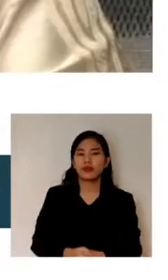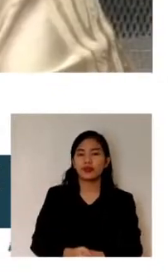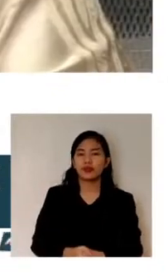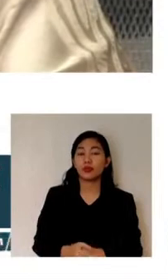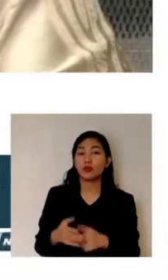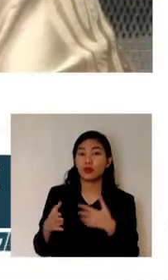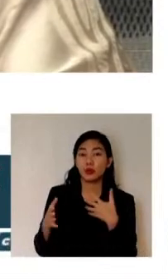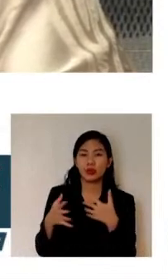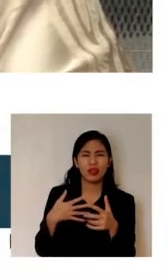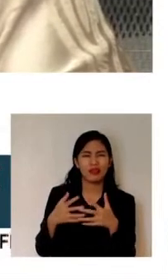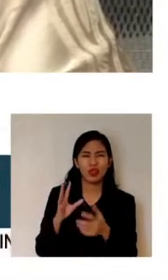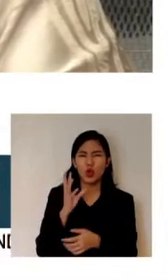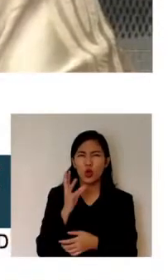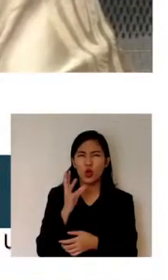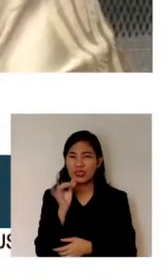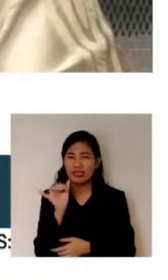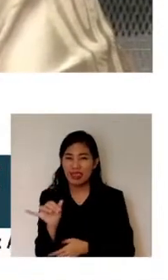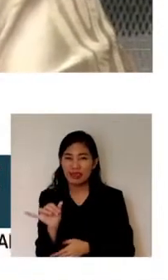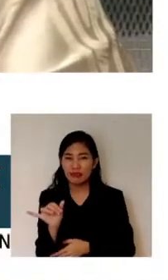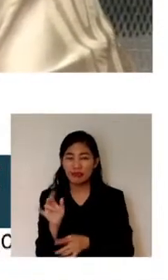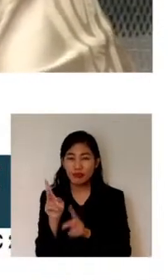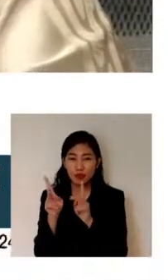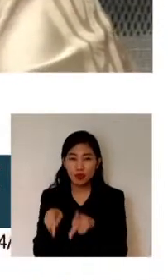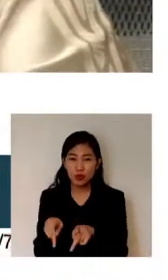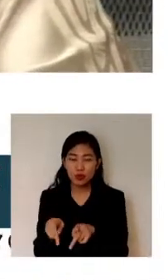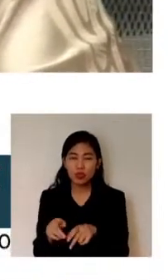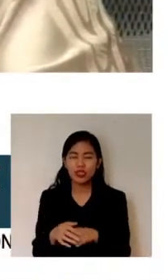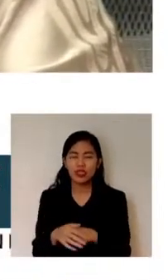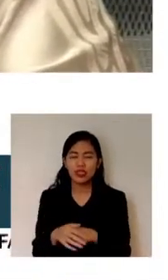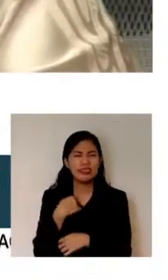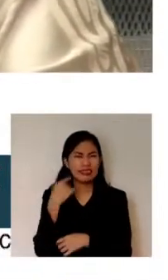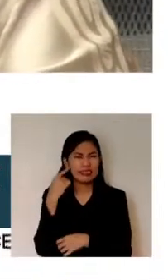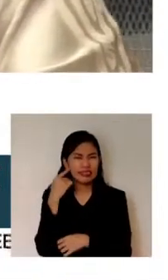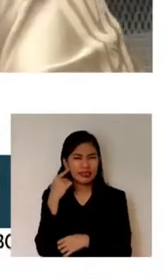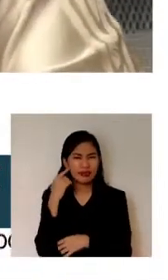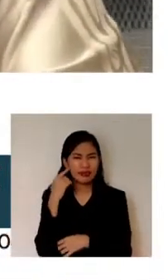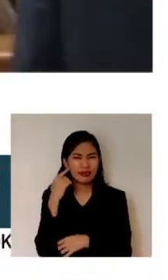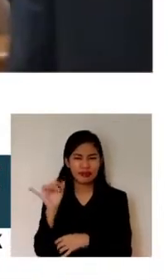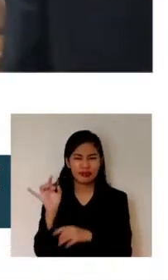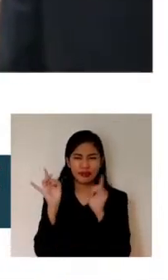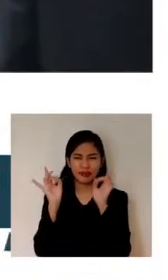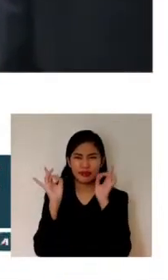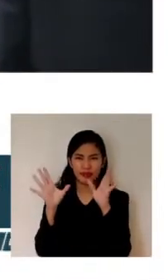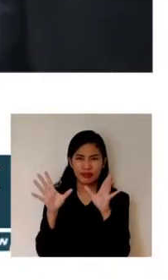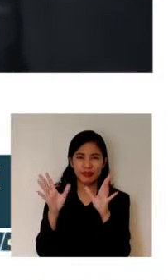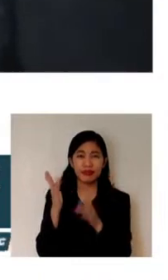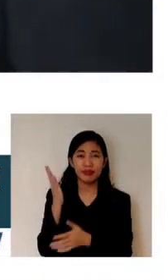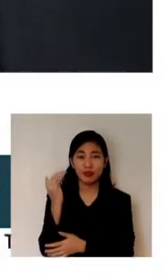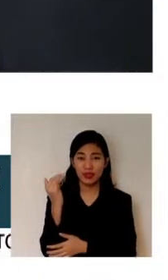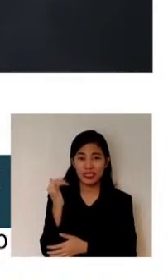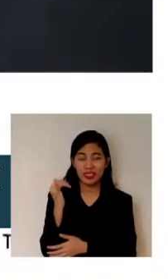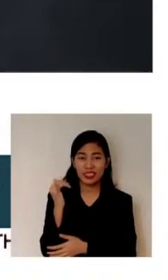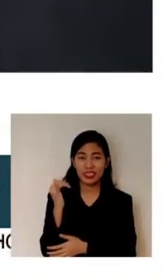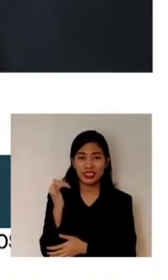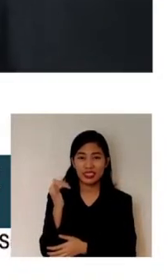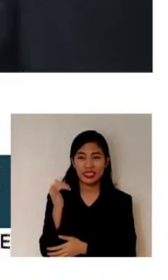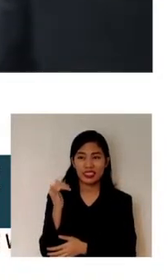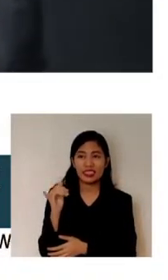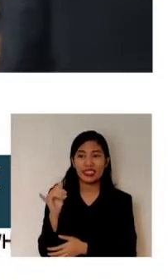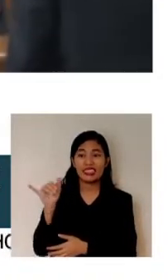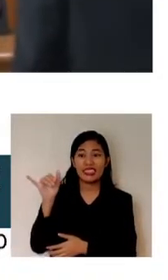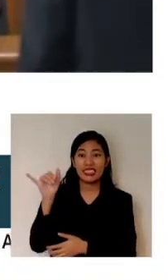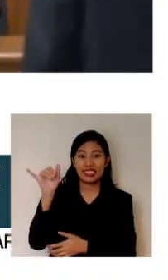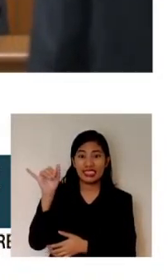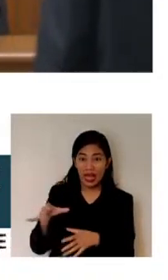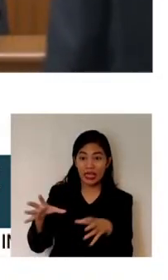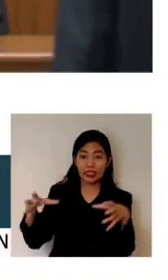regardless of who that may be, I think that's alarming because this is a constitutional body and